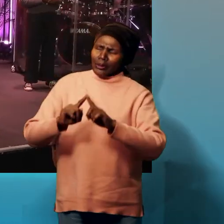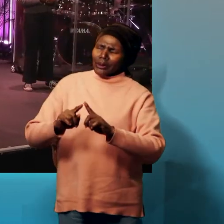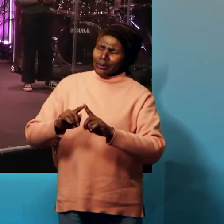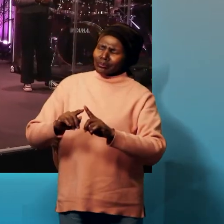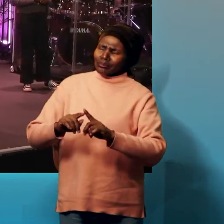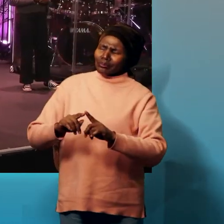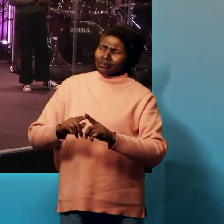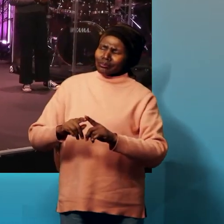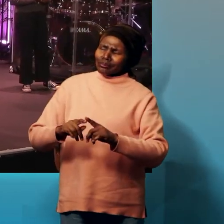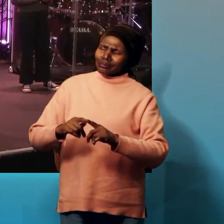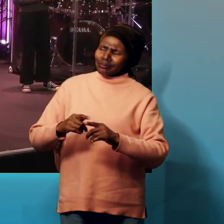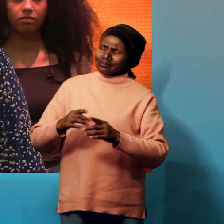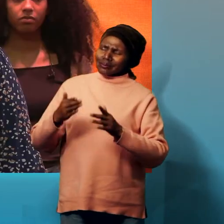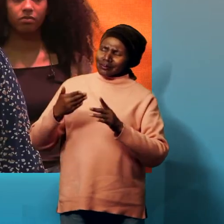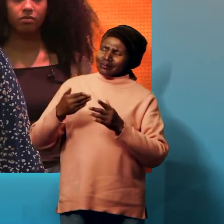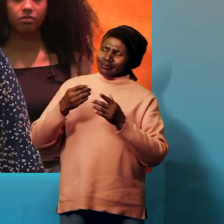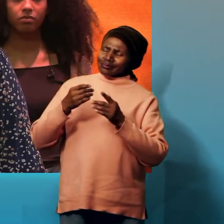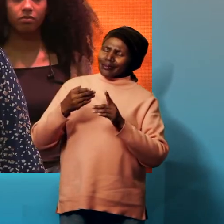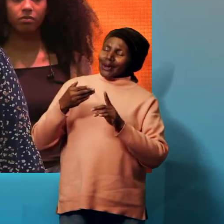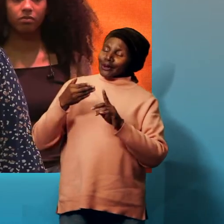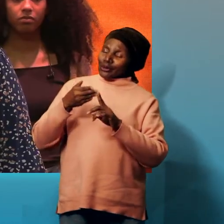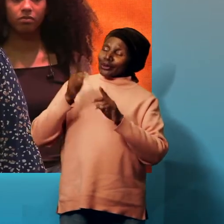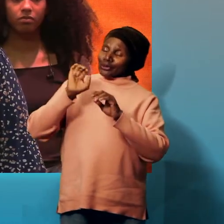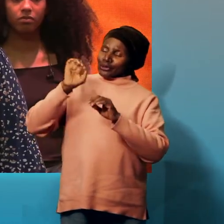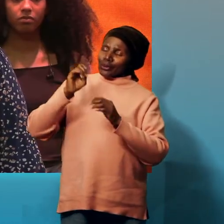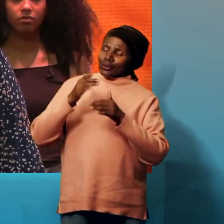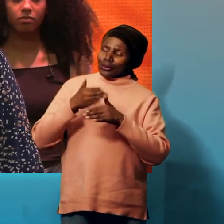your journey, your work